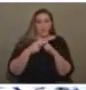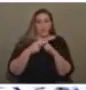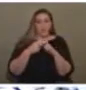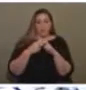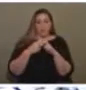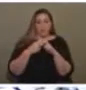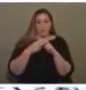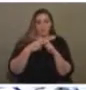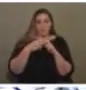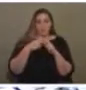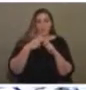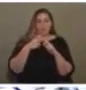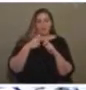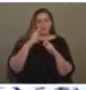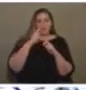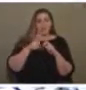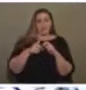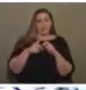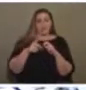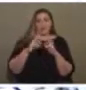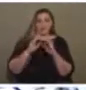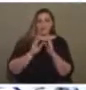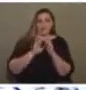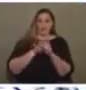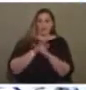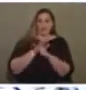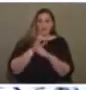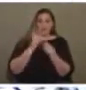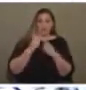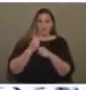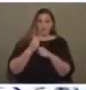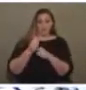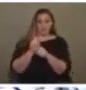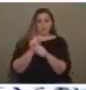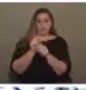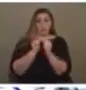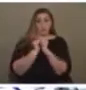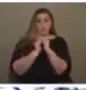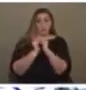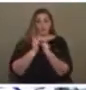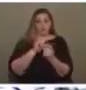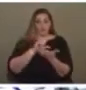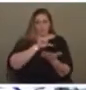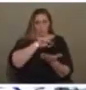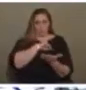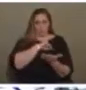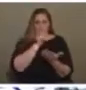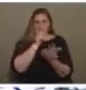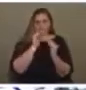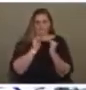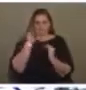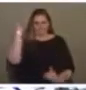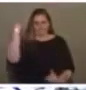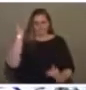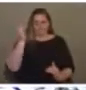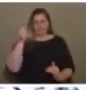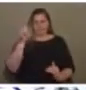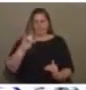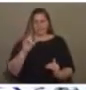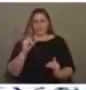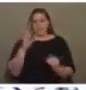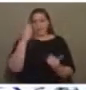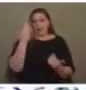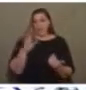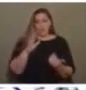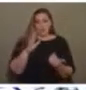education is matching up reasonably well with its competitors, the quality of education is not nearly where it needs to be. I don't know